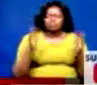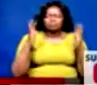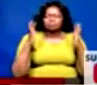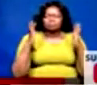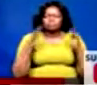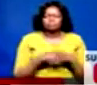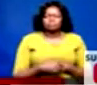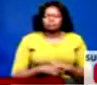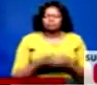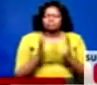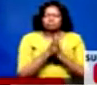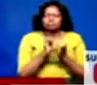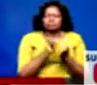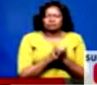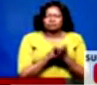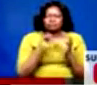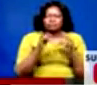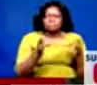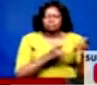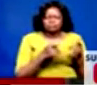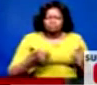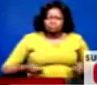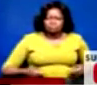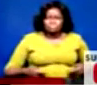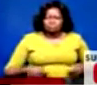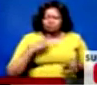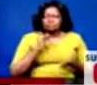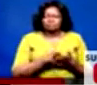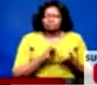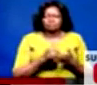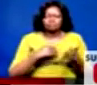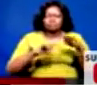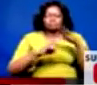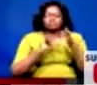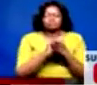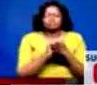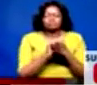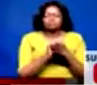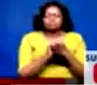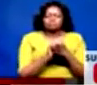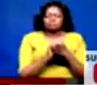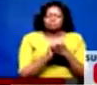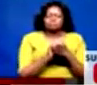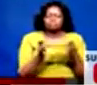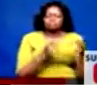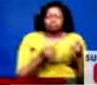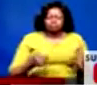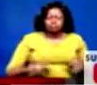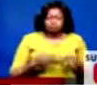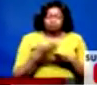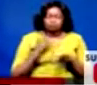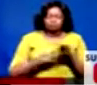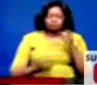Naomba pia aweze kuangalia vijana. Alisema kutakuwa na ministry itakuwa inashughulikia vijana, manake ile wakati alikuwa na launch